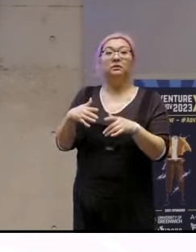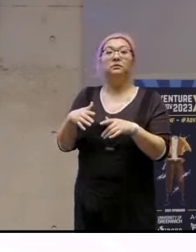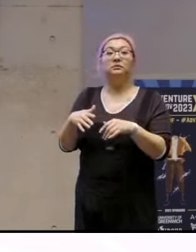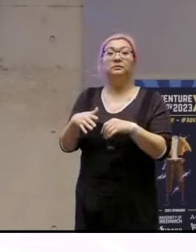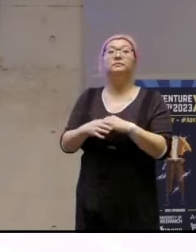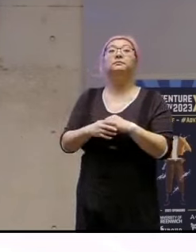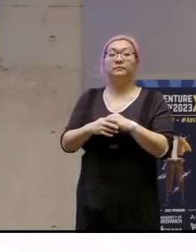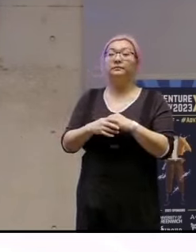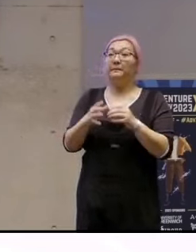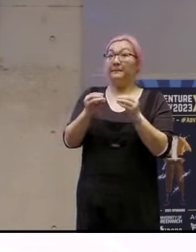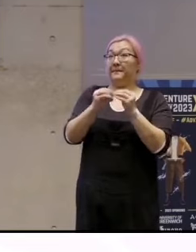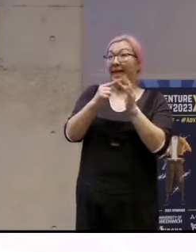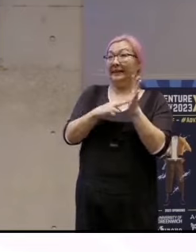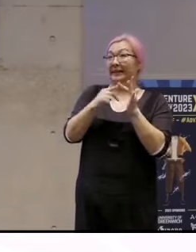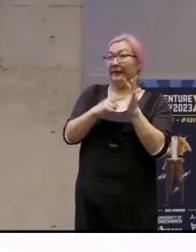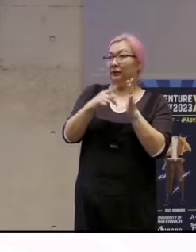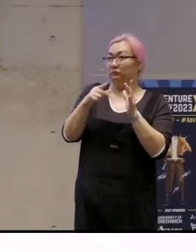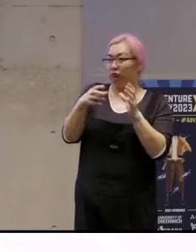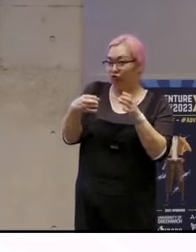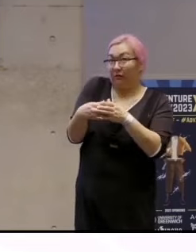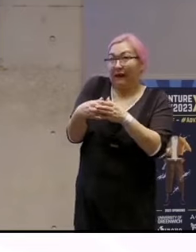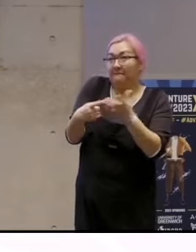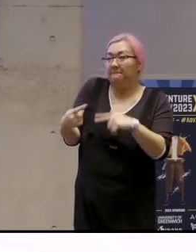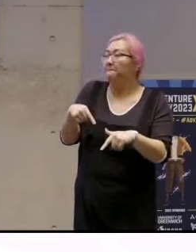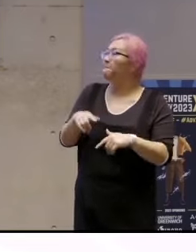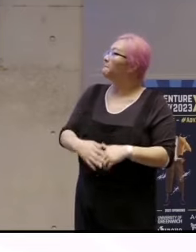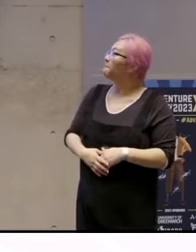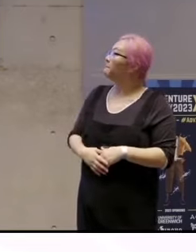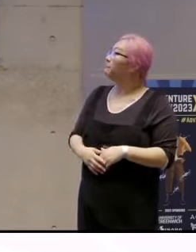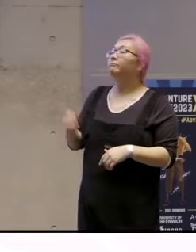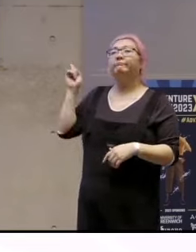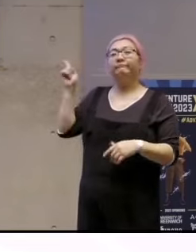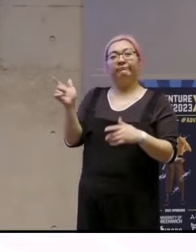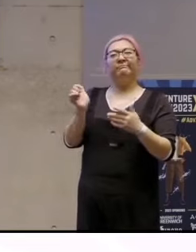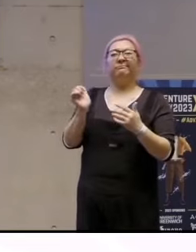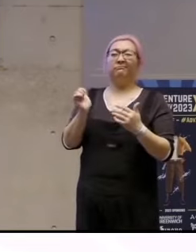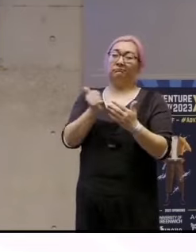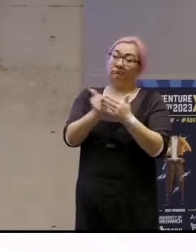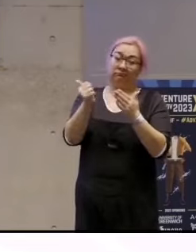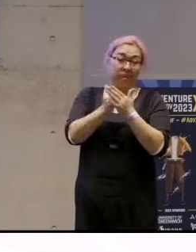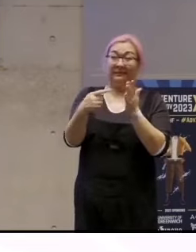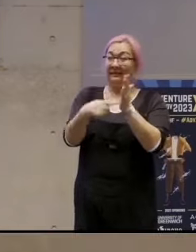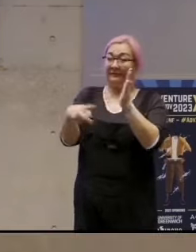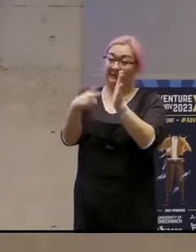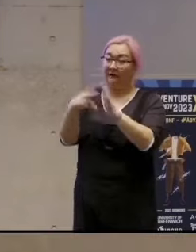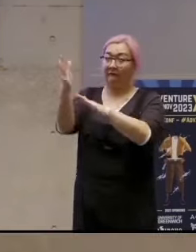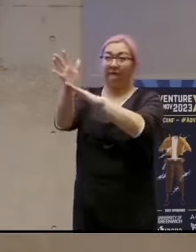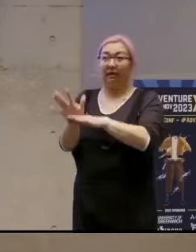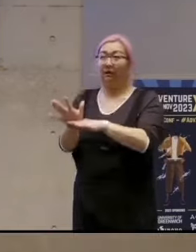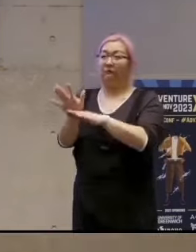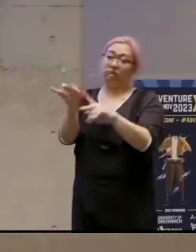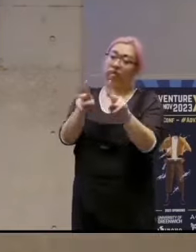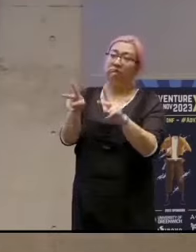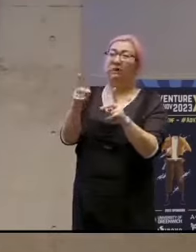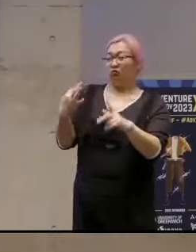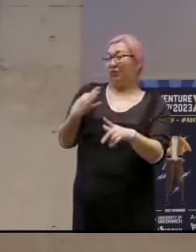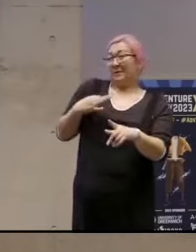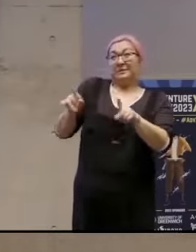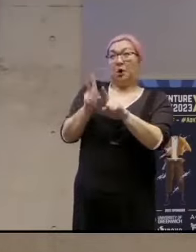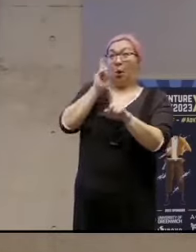the Black Panther films and the comics. And so, you know, like you come across this photo and you're like, oh, that's